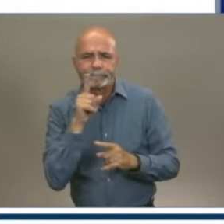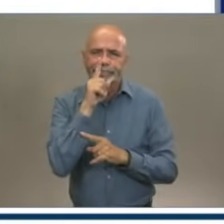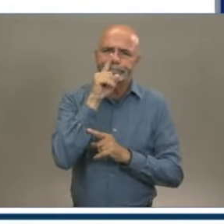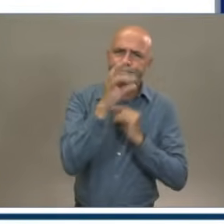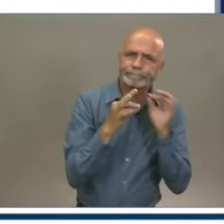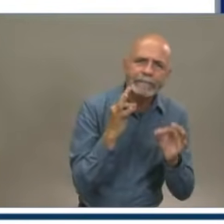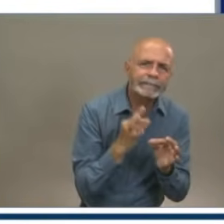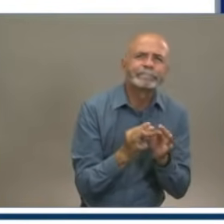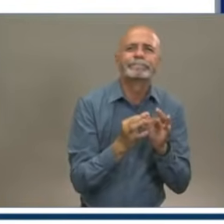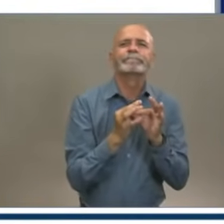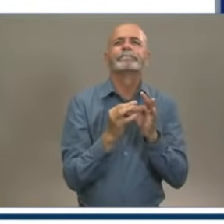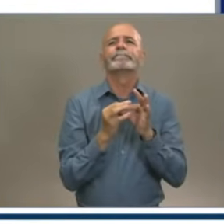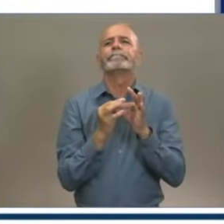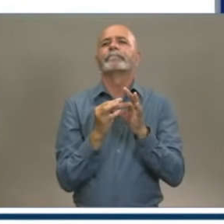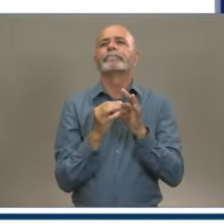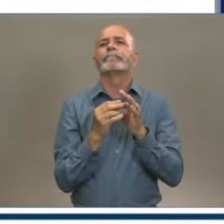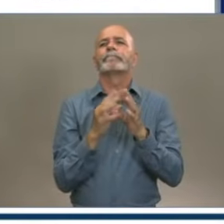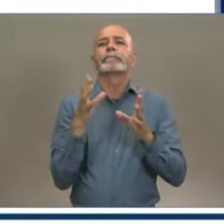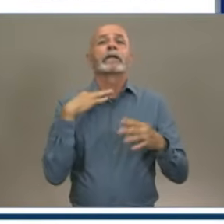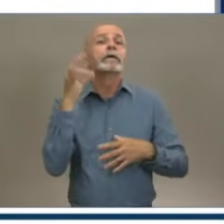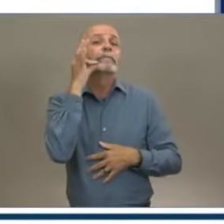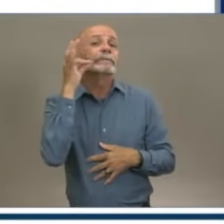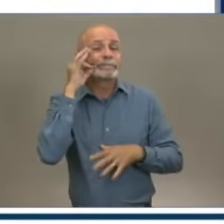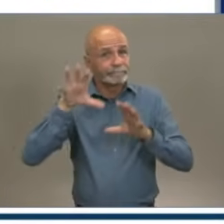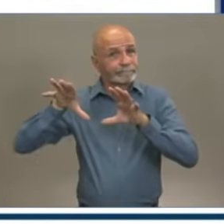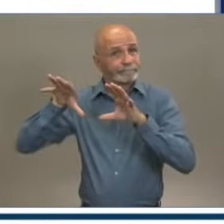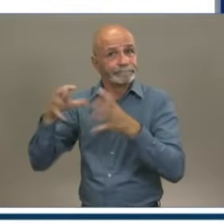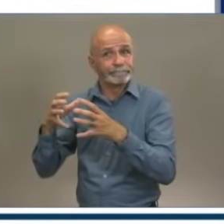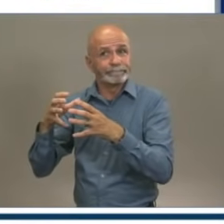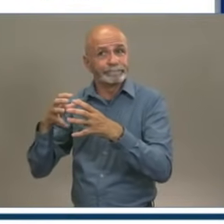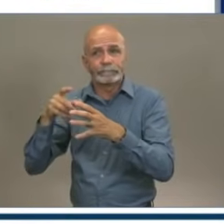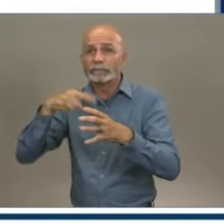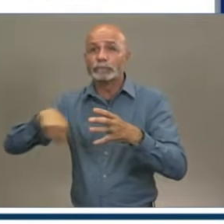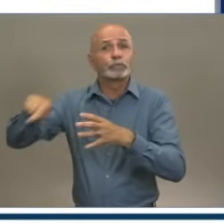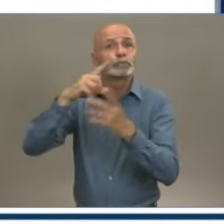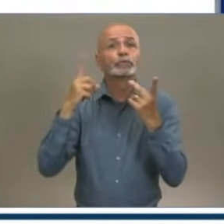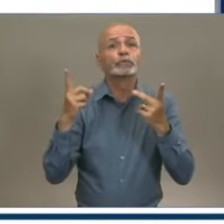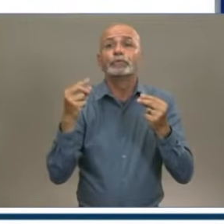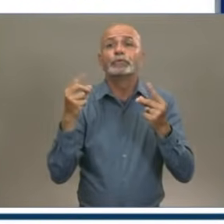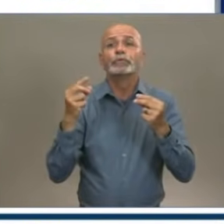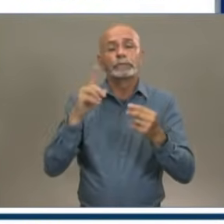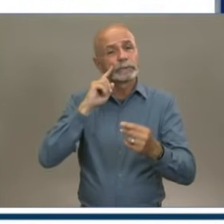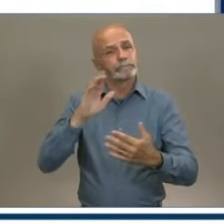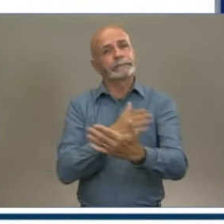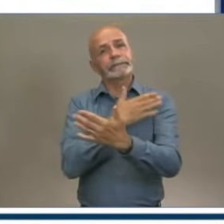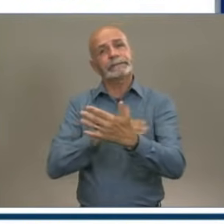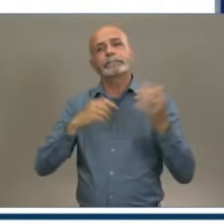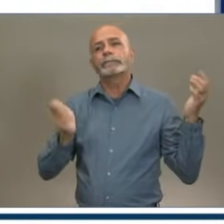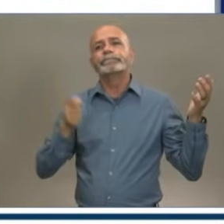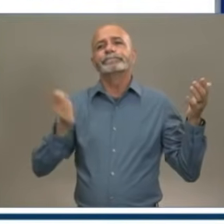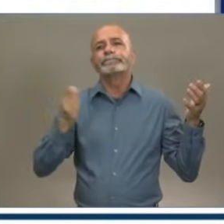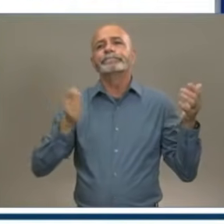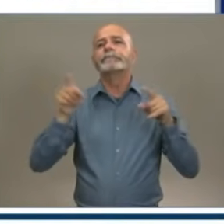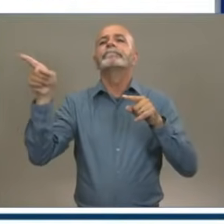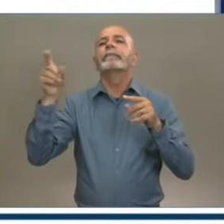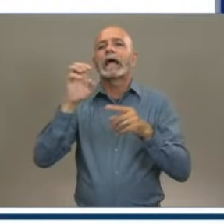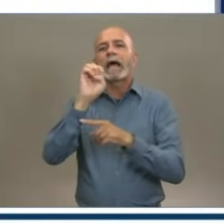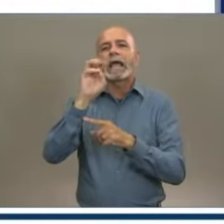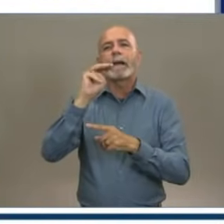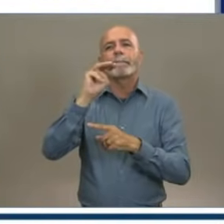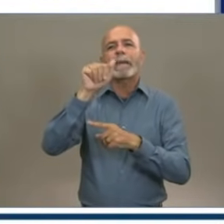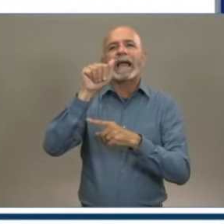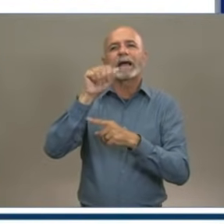Mi'kmaq musicians found a way to answer the call. Singer Emma Stevens from Eskasoni First Nation,